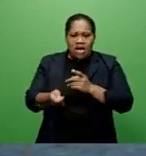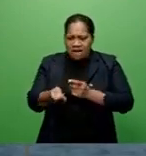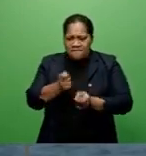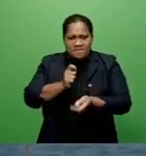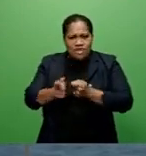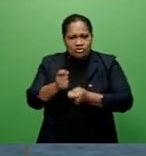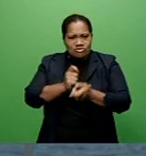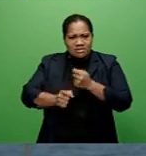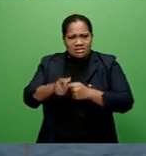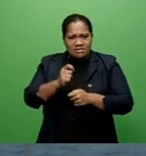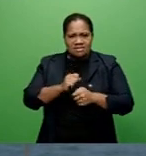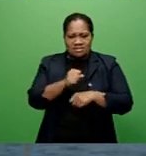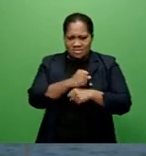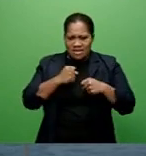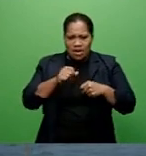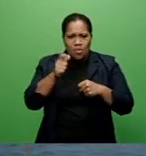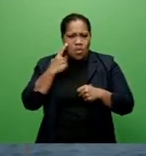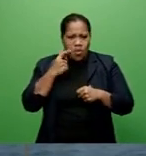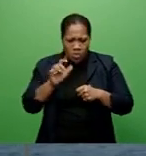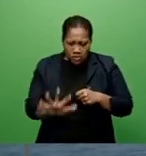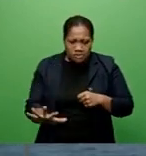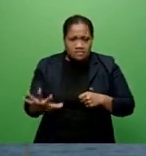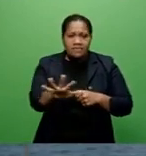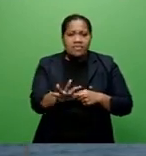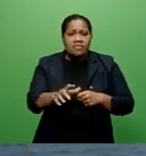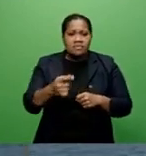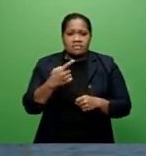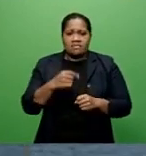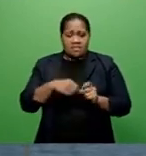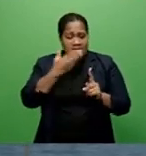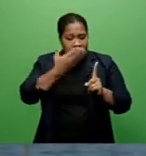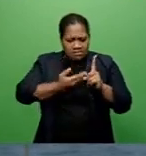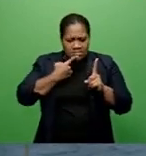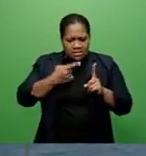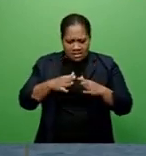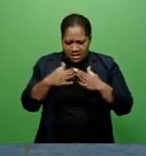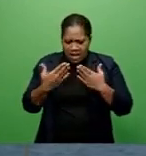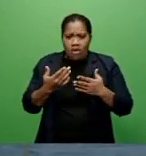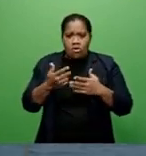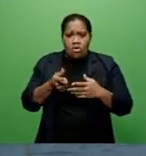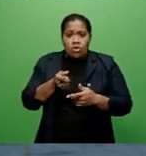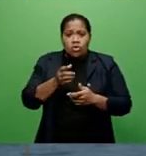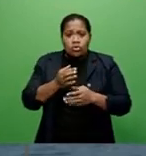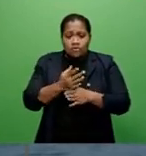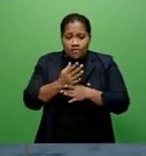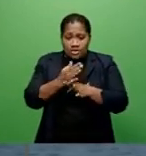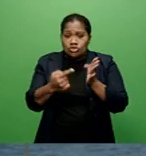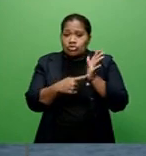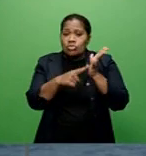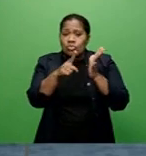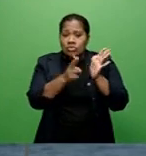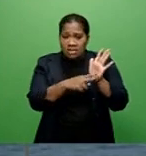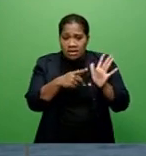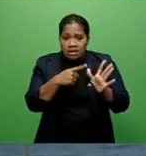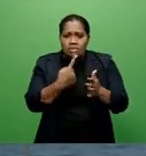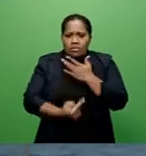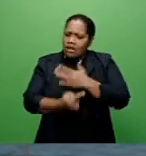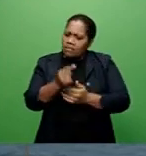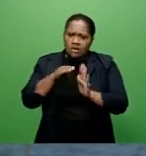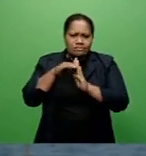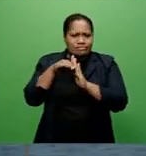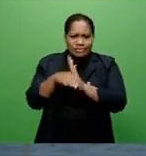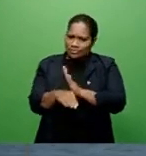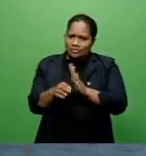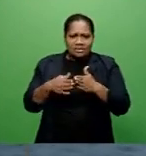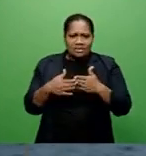Manager Radhika Kumar says they've noted a decline in tuna catch in recent years due to poaching in our exclusive